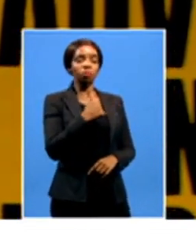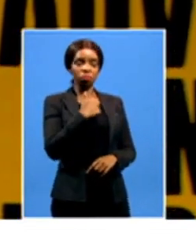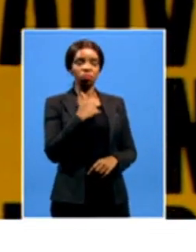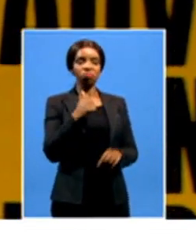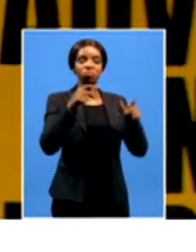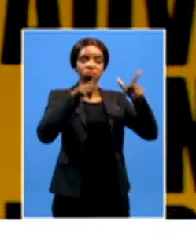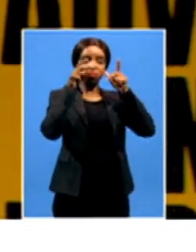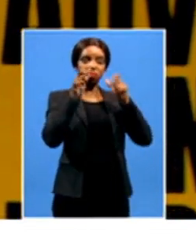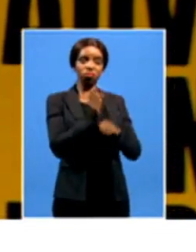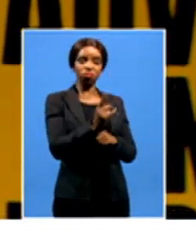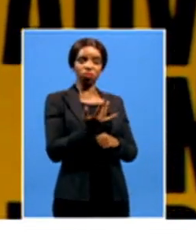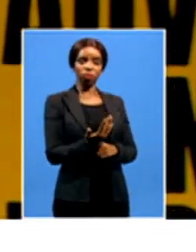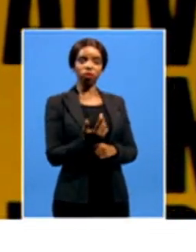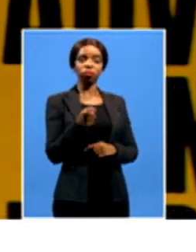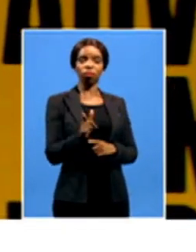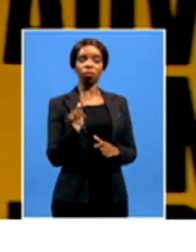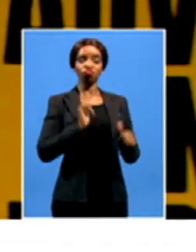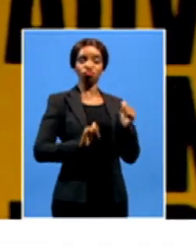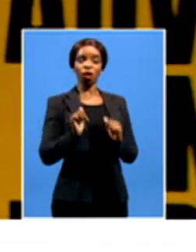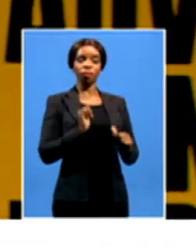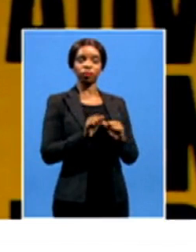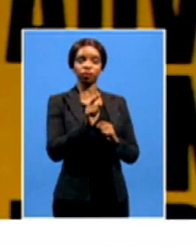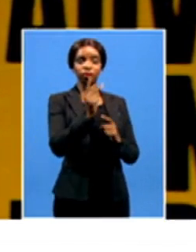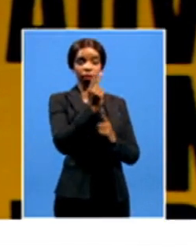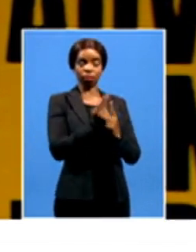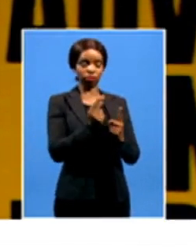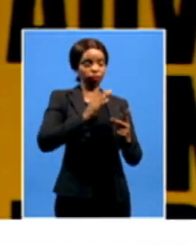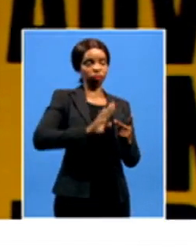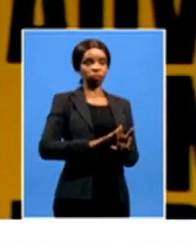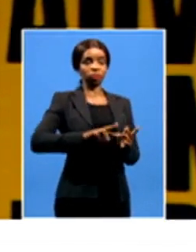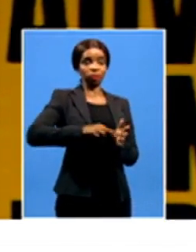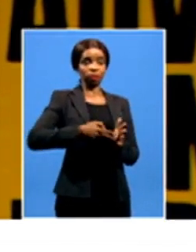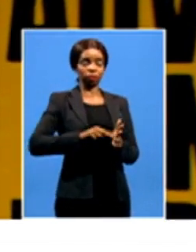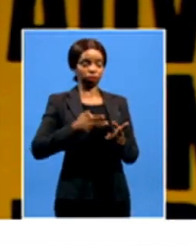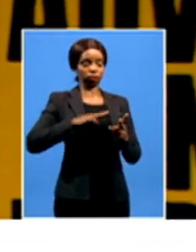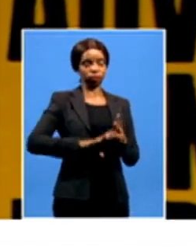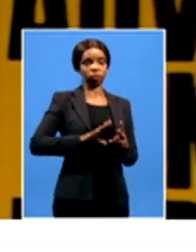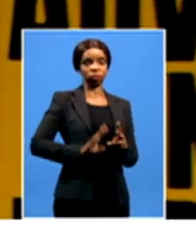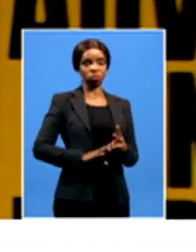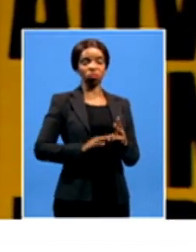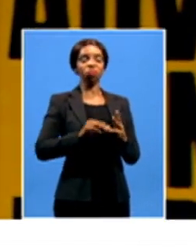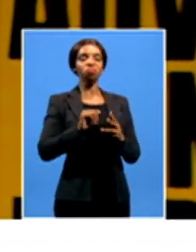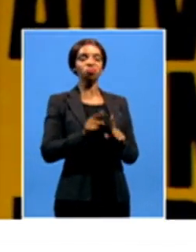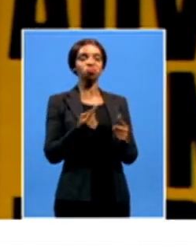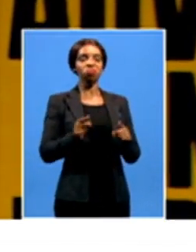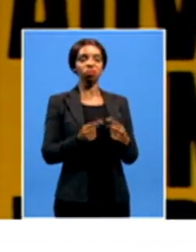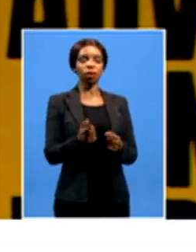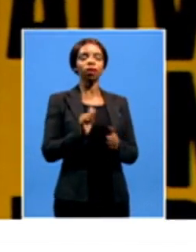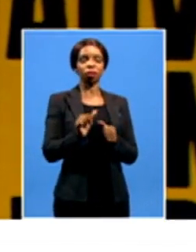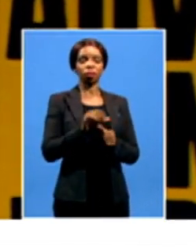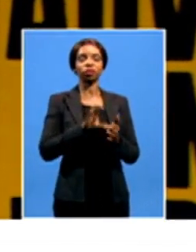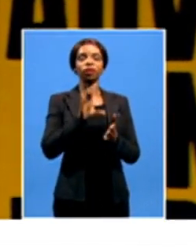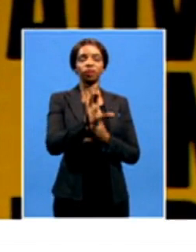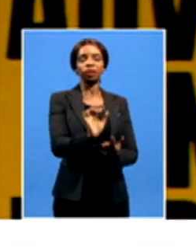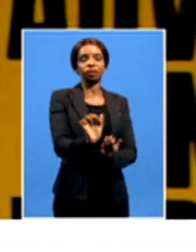of understood, the dramatic arts and dance and music have been better funded in many